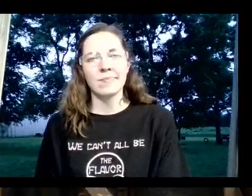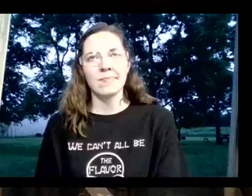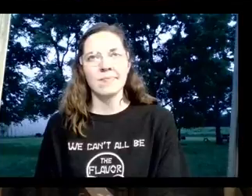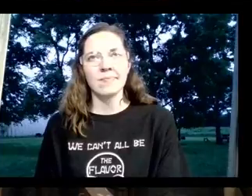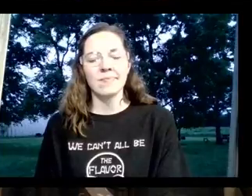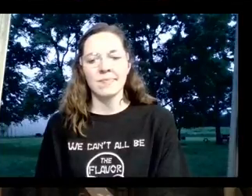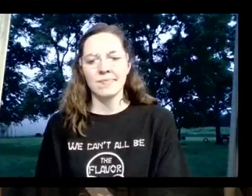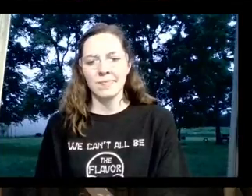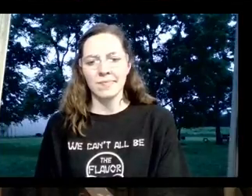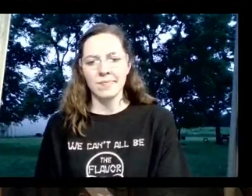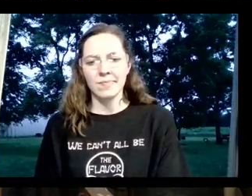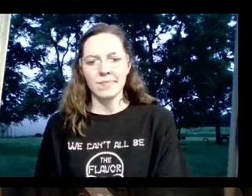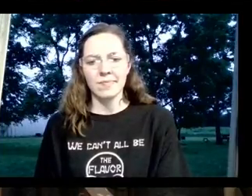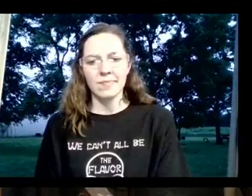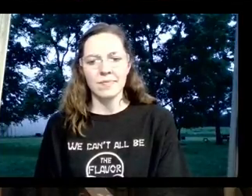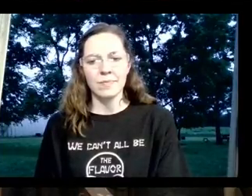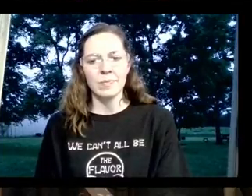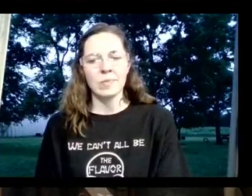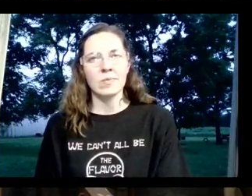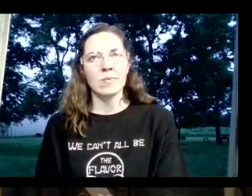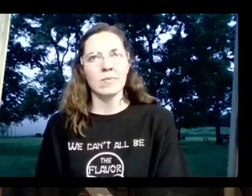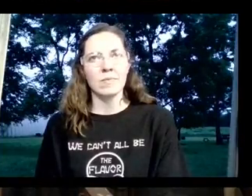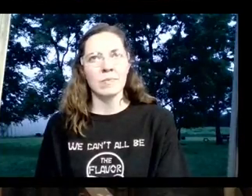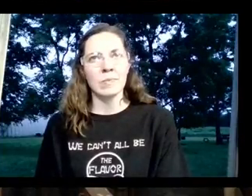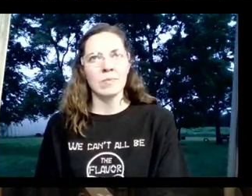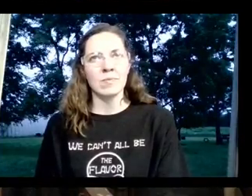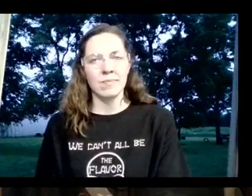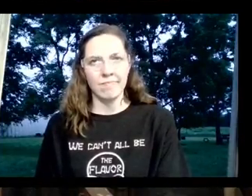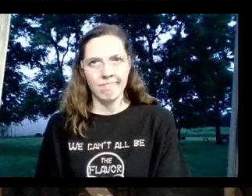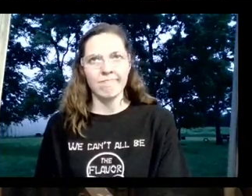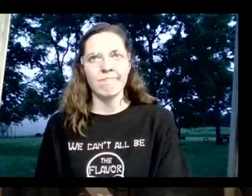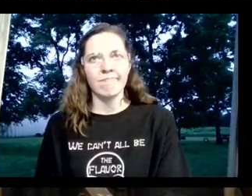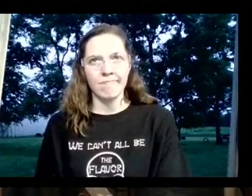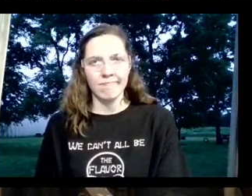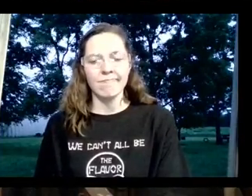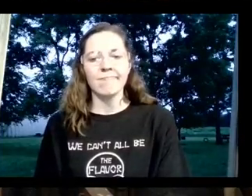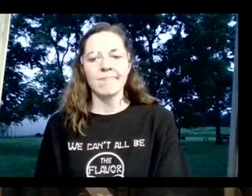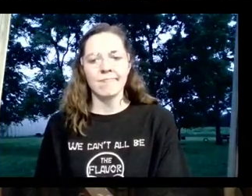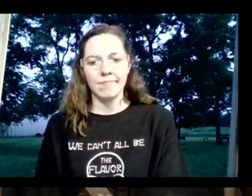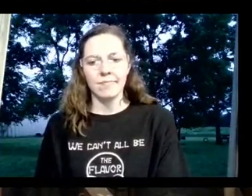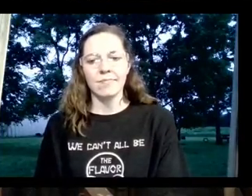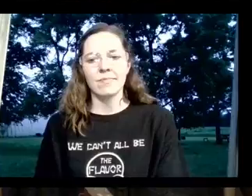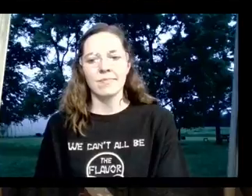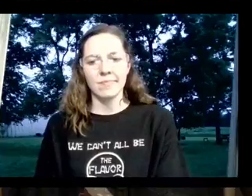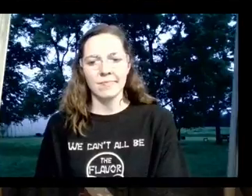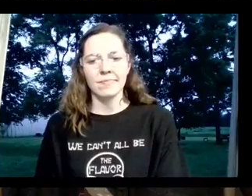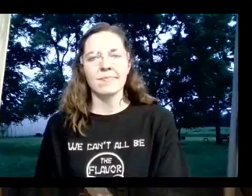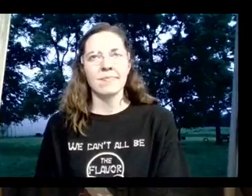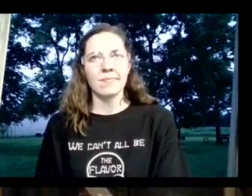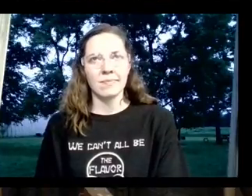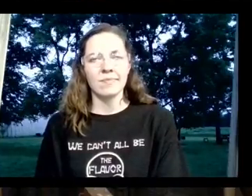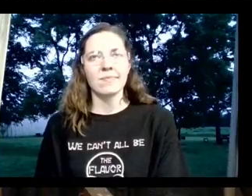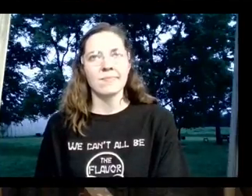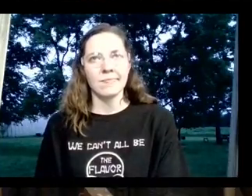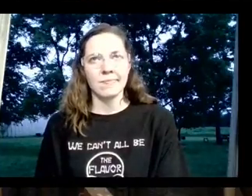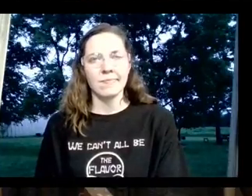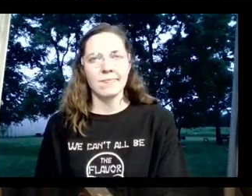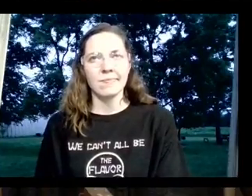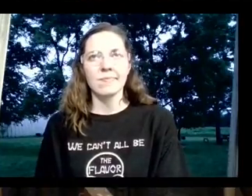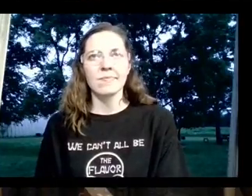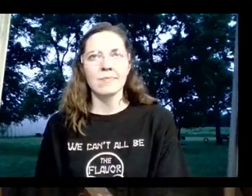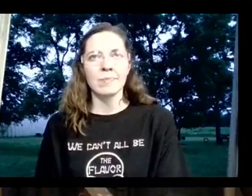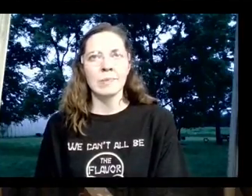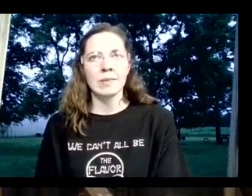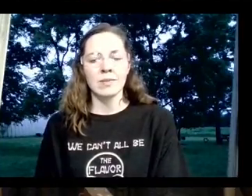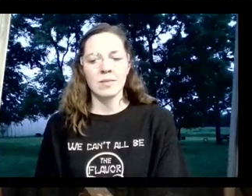dragon door knocker. He released the video of that today. He's going to do a dragon head door knocker. It's going to be like a traditional.